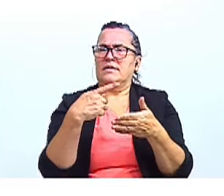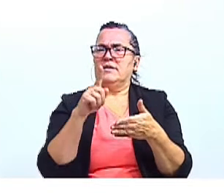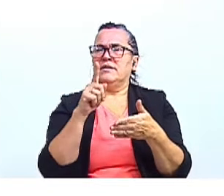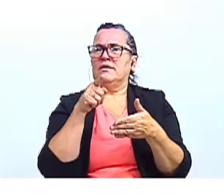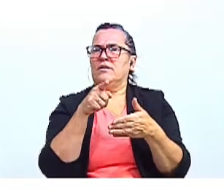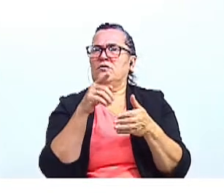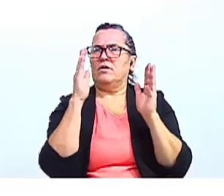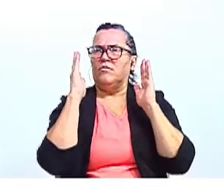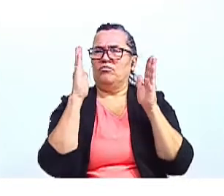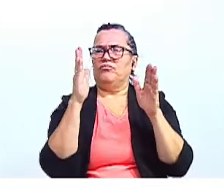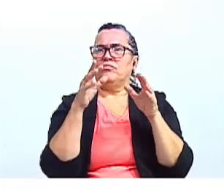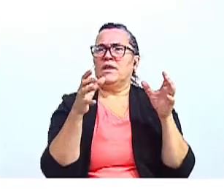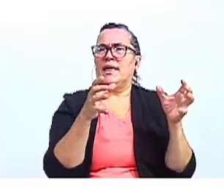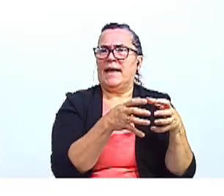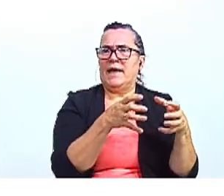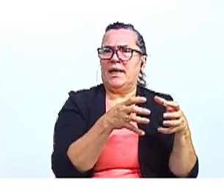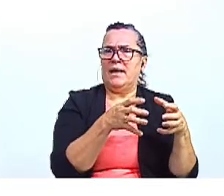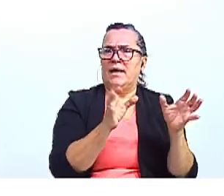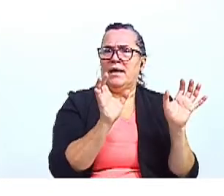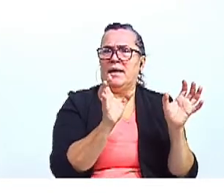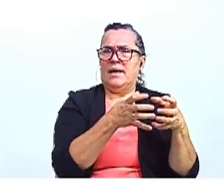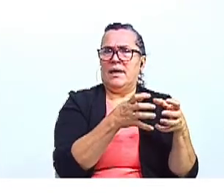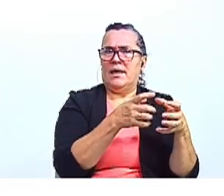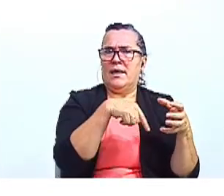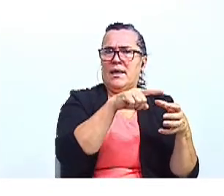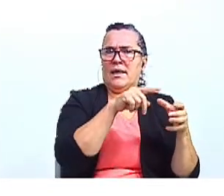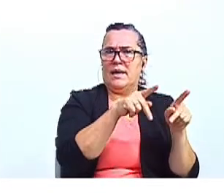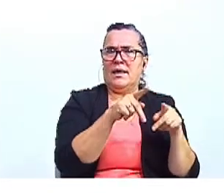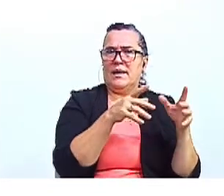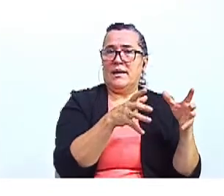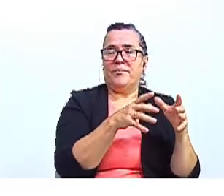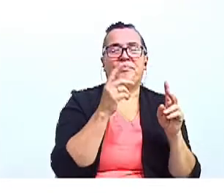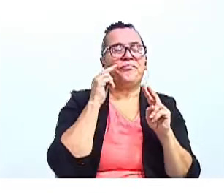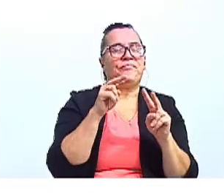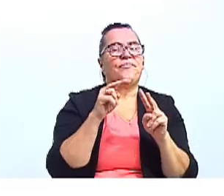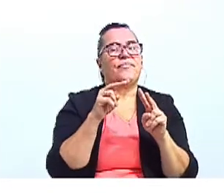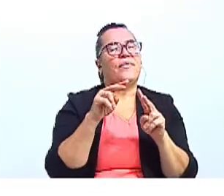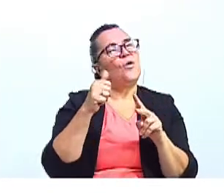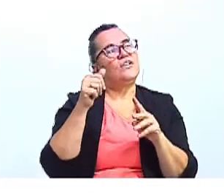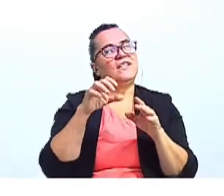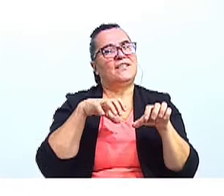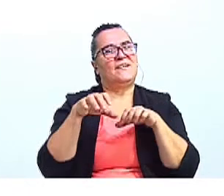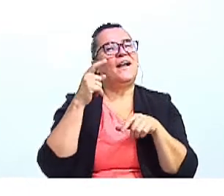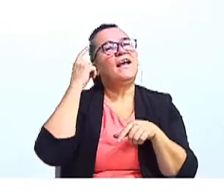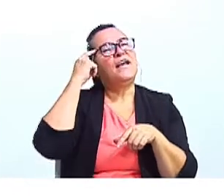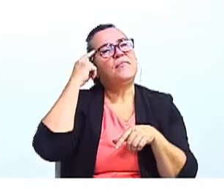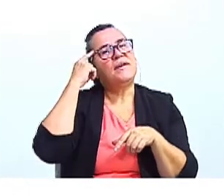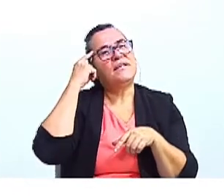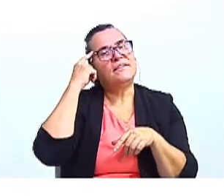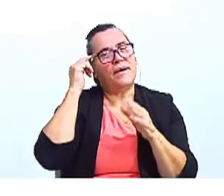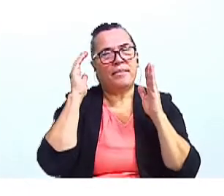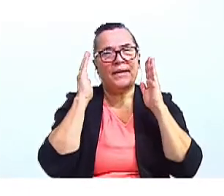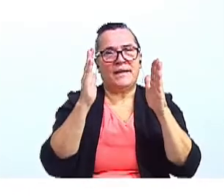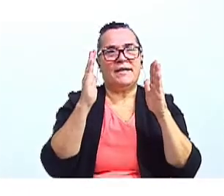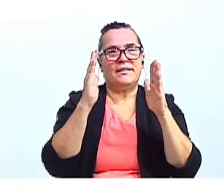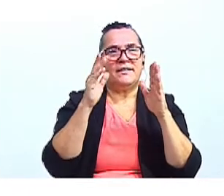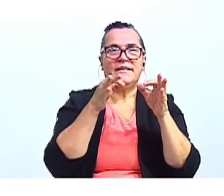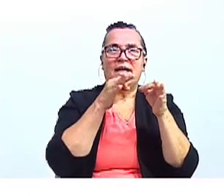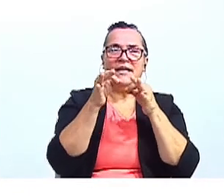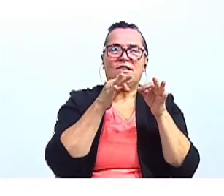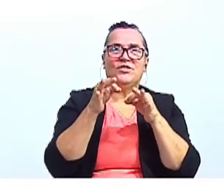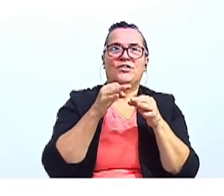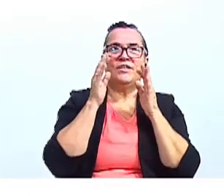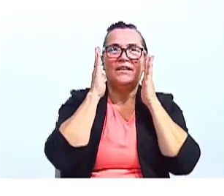pay attention. And let's do another activity. What do you think? Pay attention to the